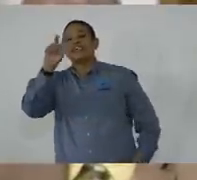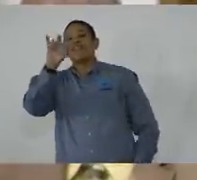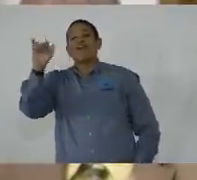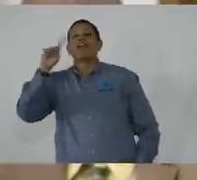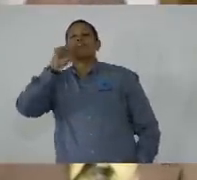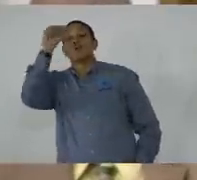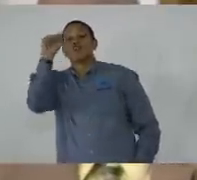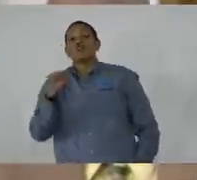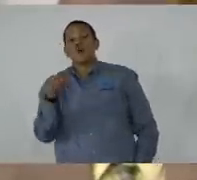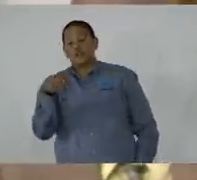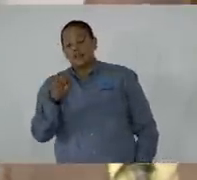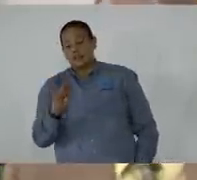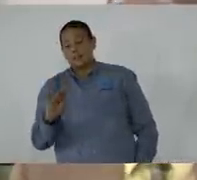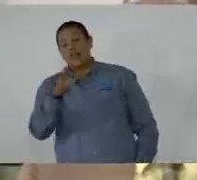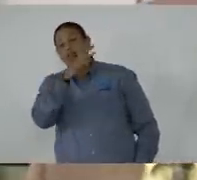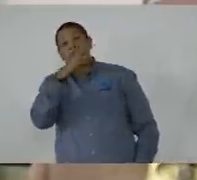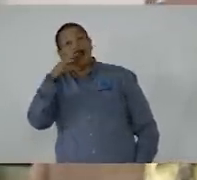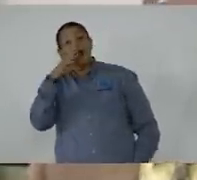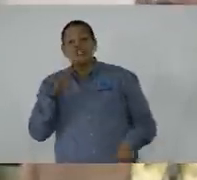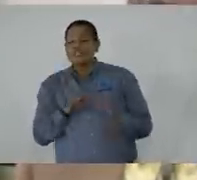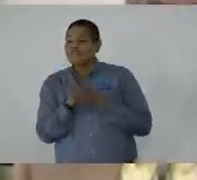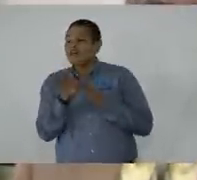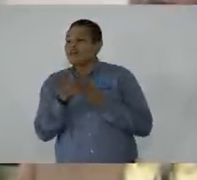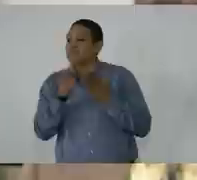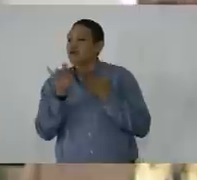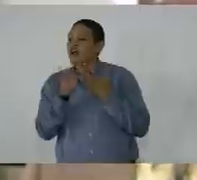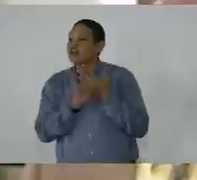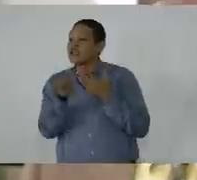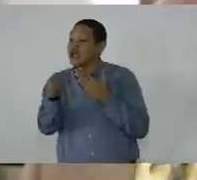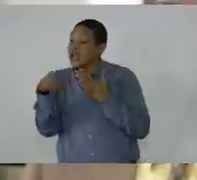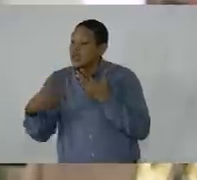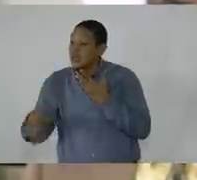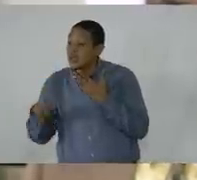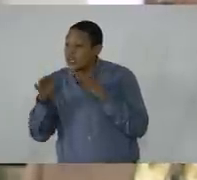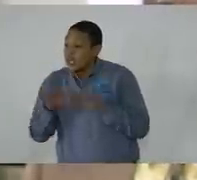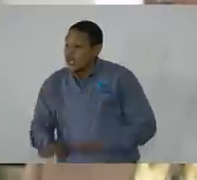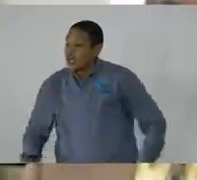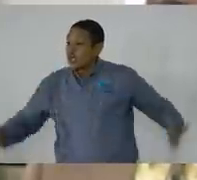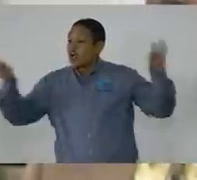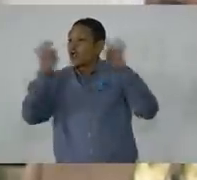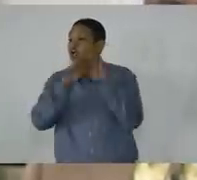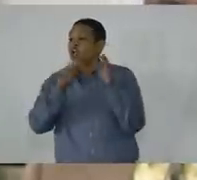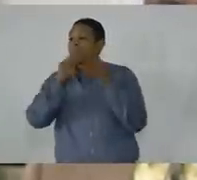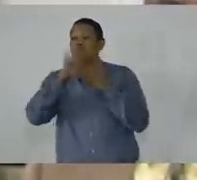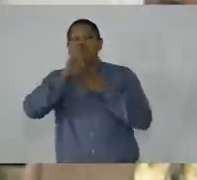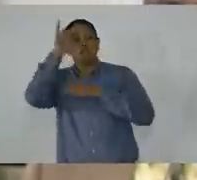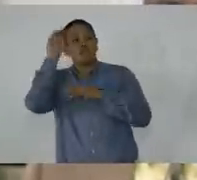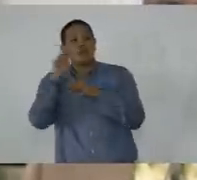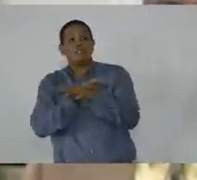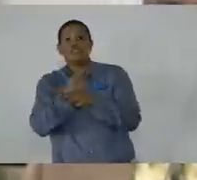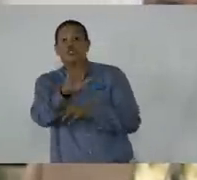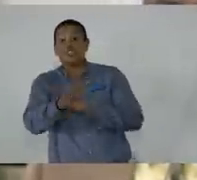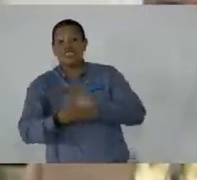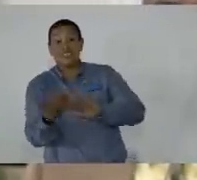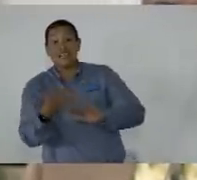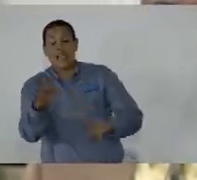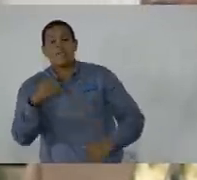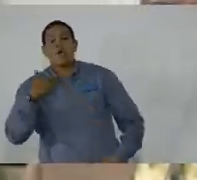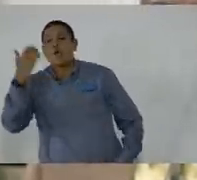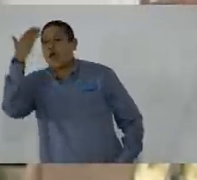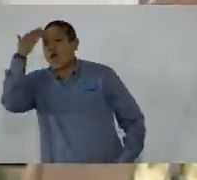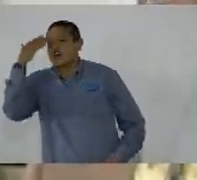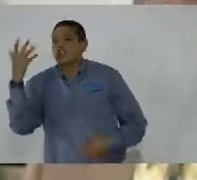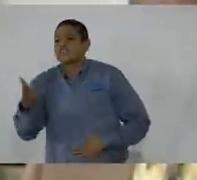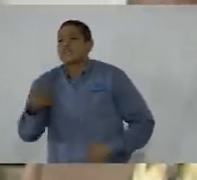agricultural development projects, which are critical projects for the ministry. I want to acknowledge the presence of